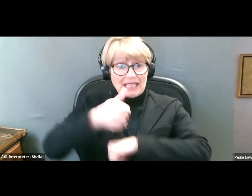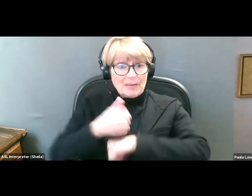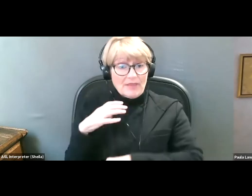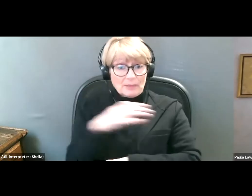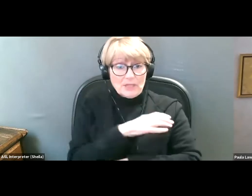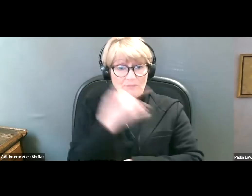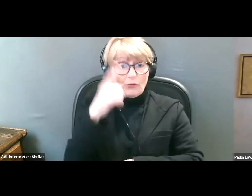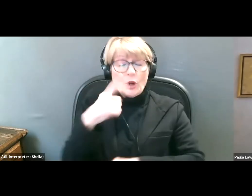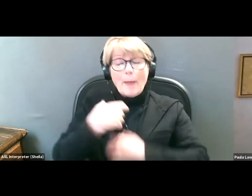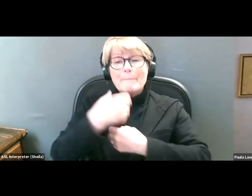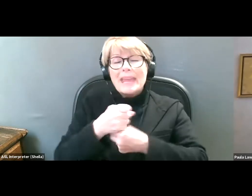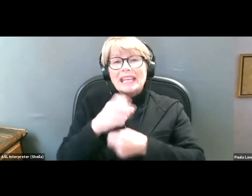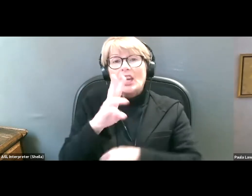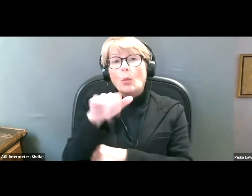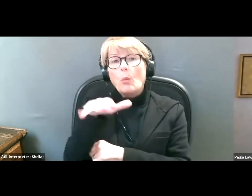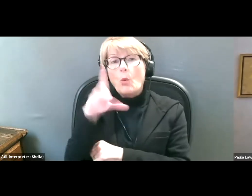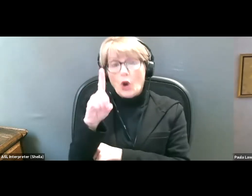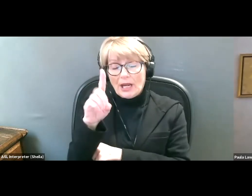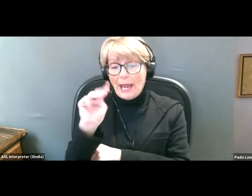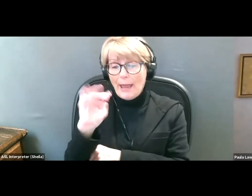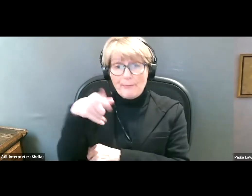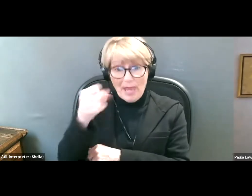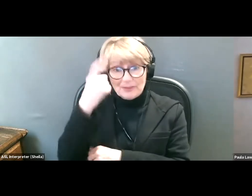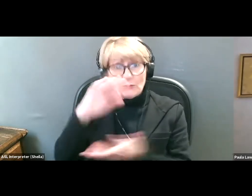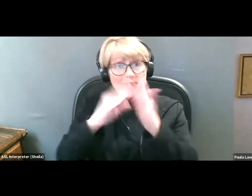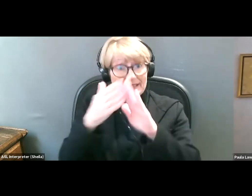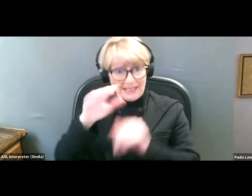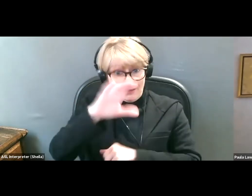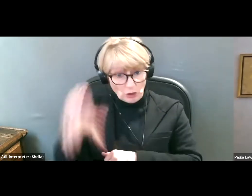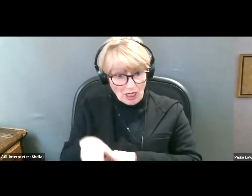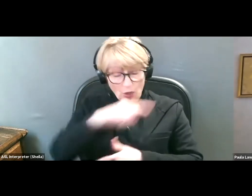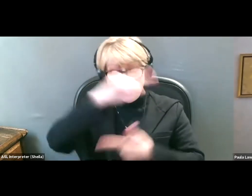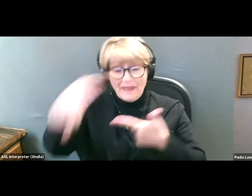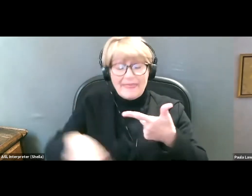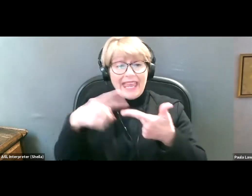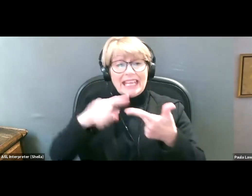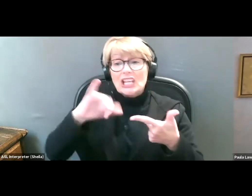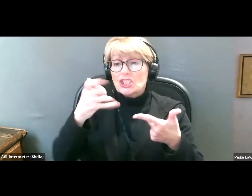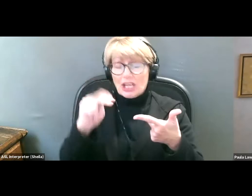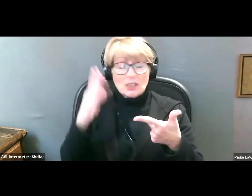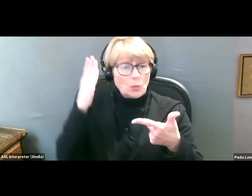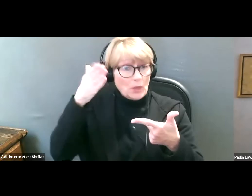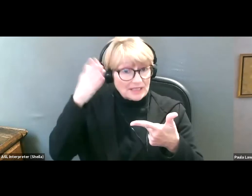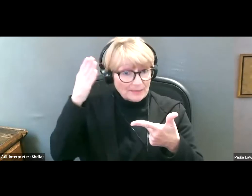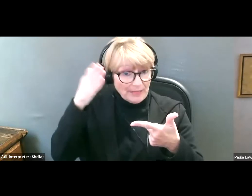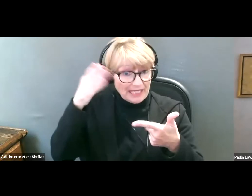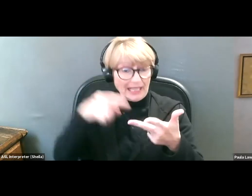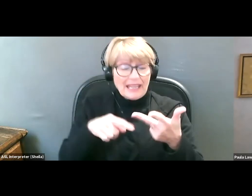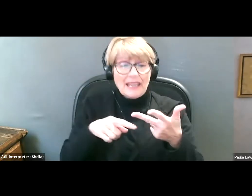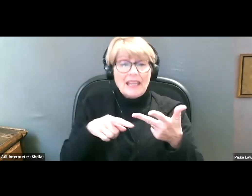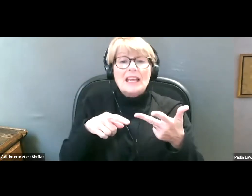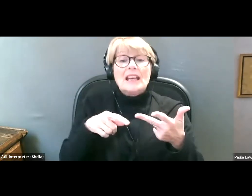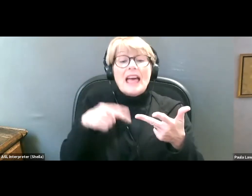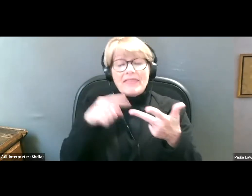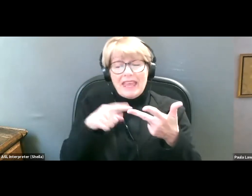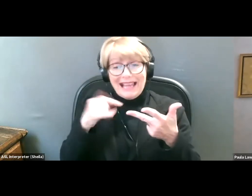in the city of Chicago. Then Jason will speak, followed by